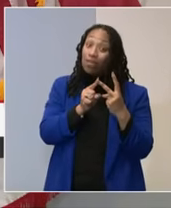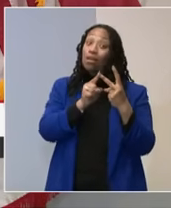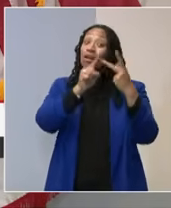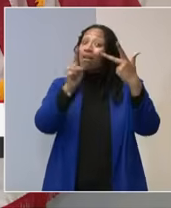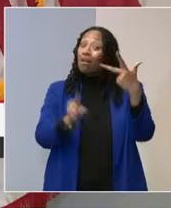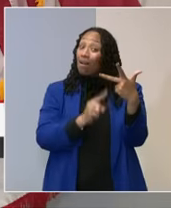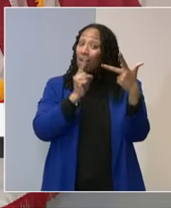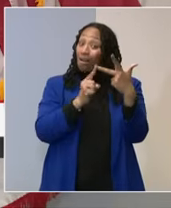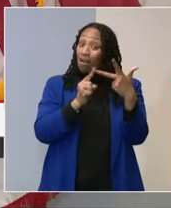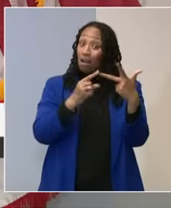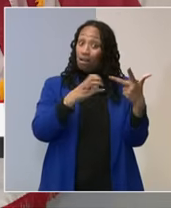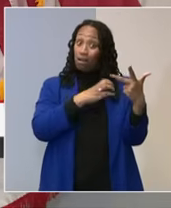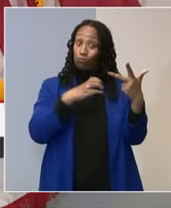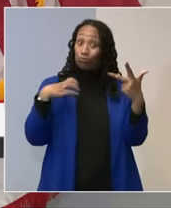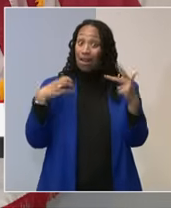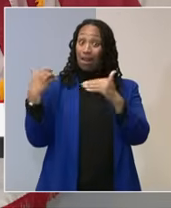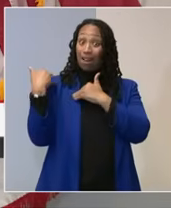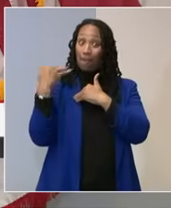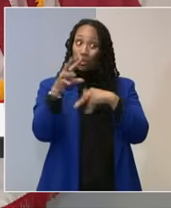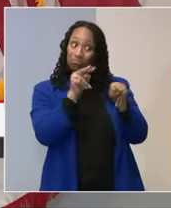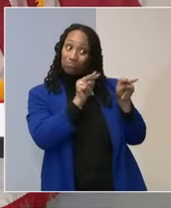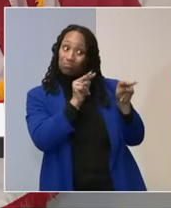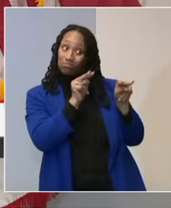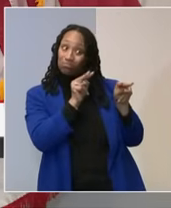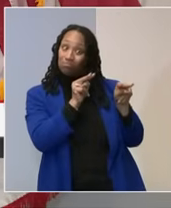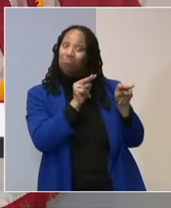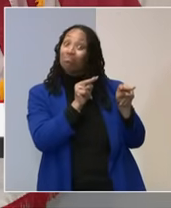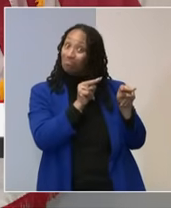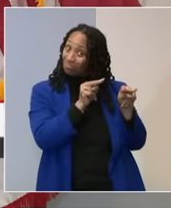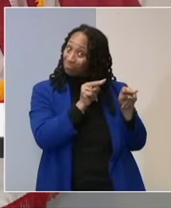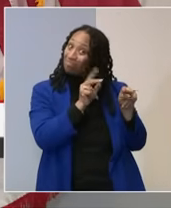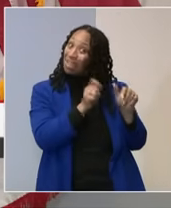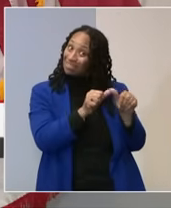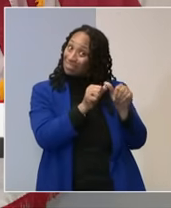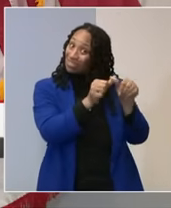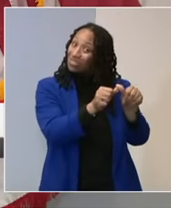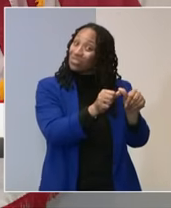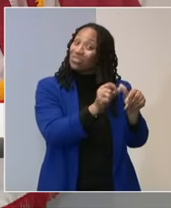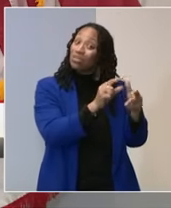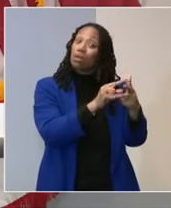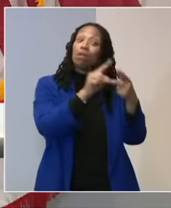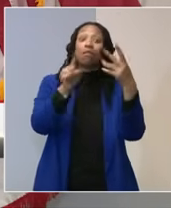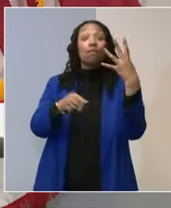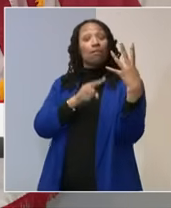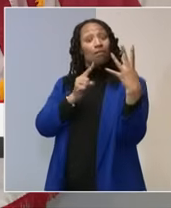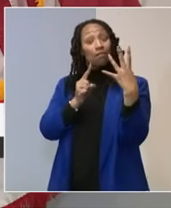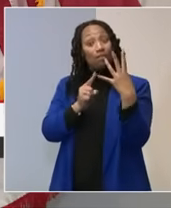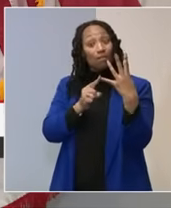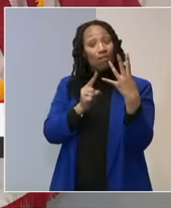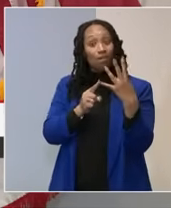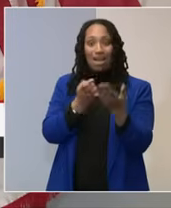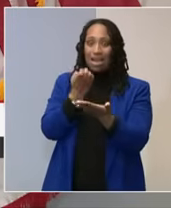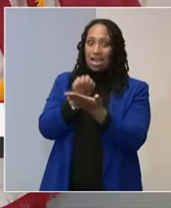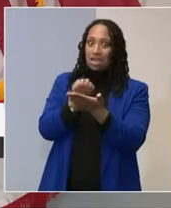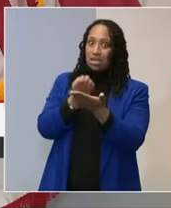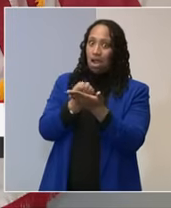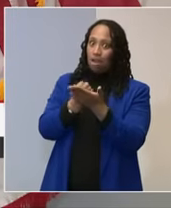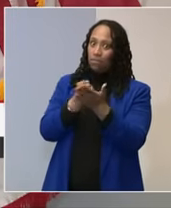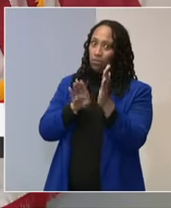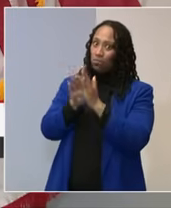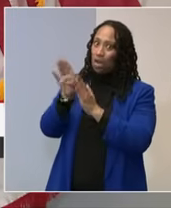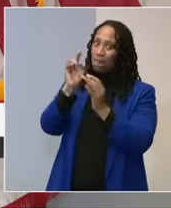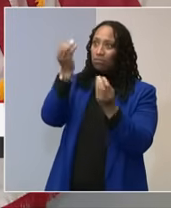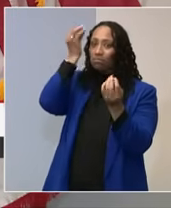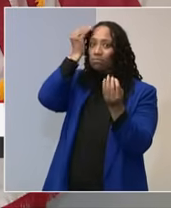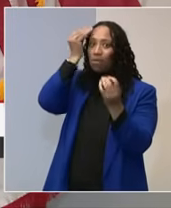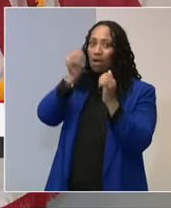I know we have to grow our economy. We can't be a city that people will leave.